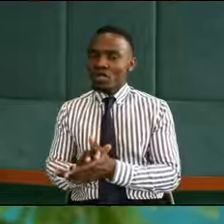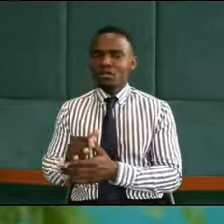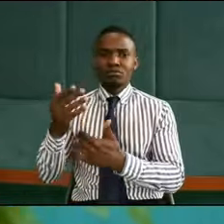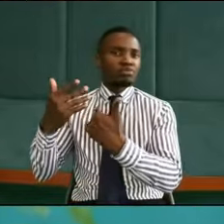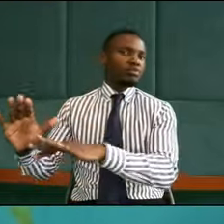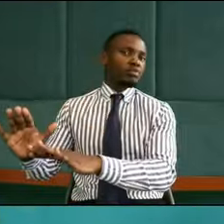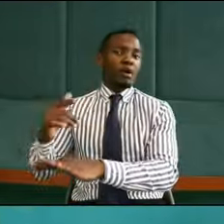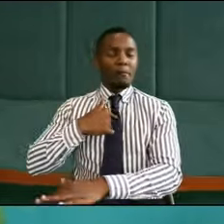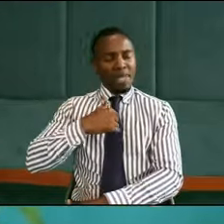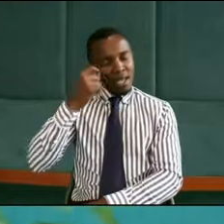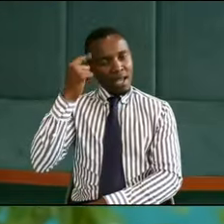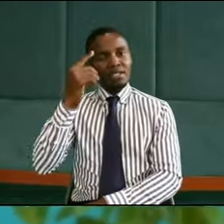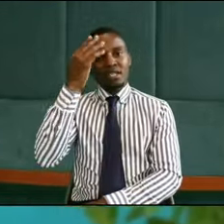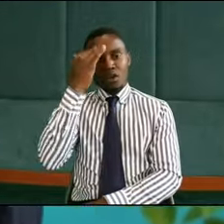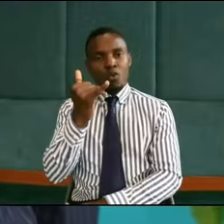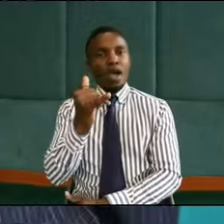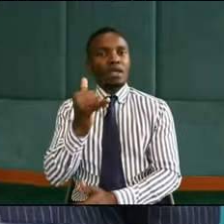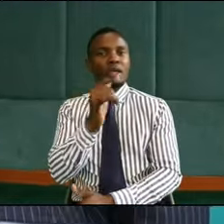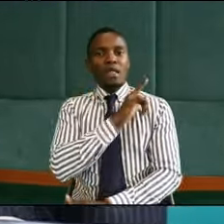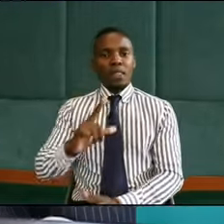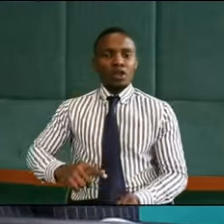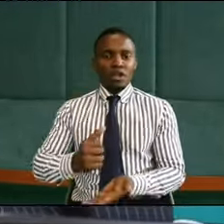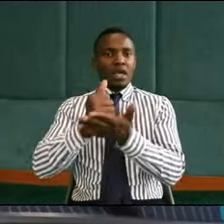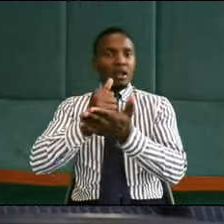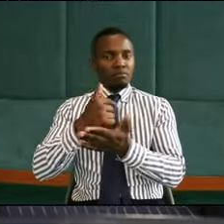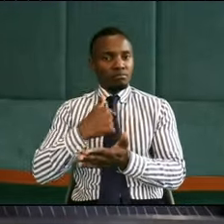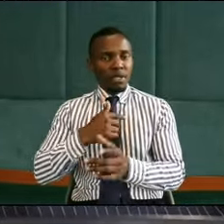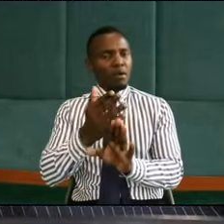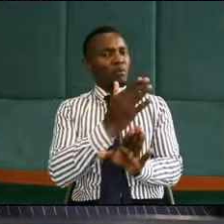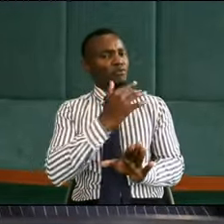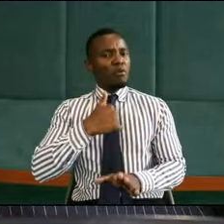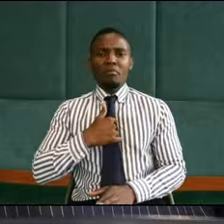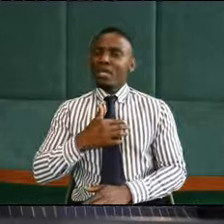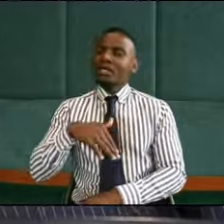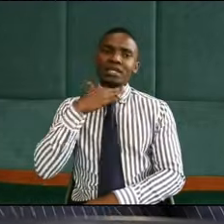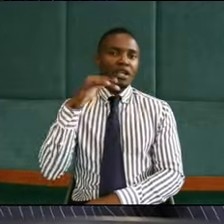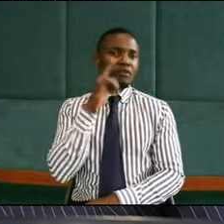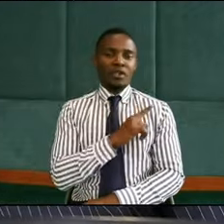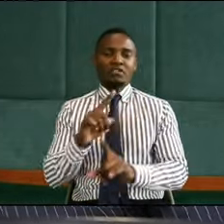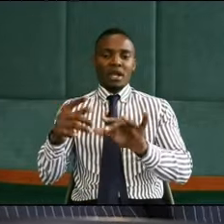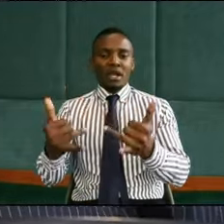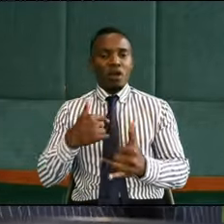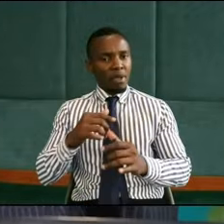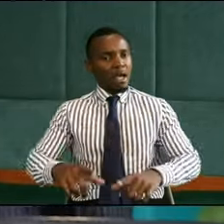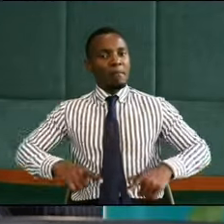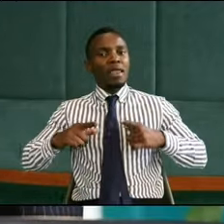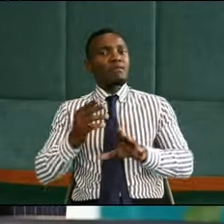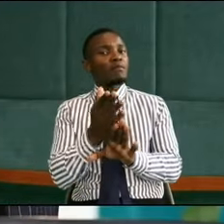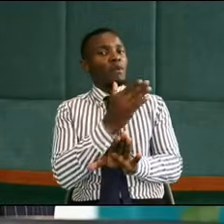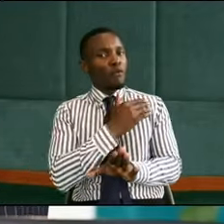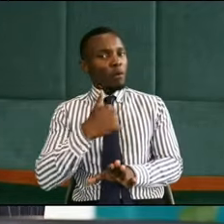picked me from. I was dead, but now I'm alive. I was forgotten, but now